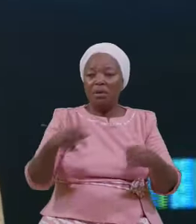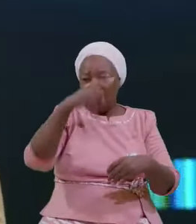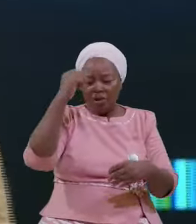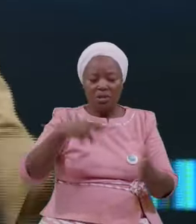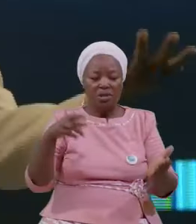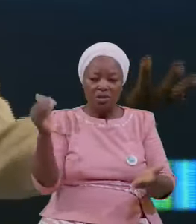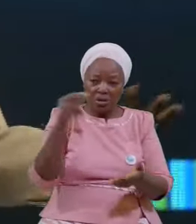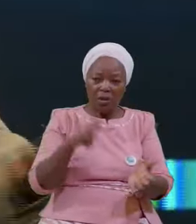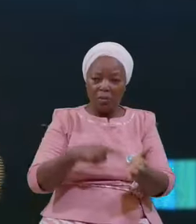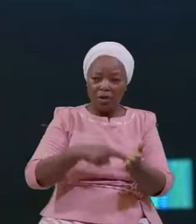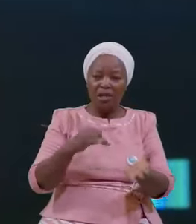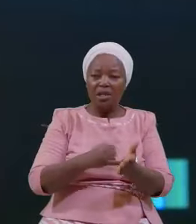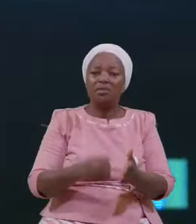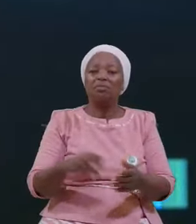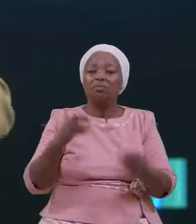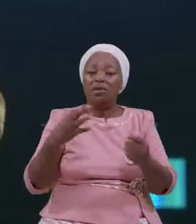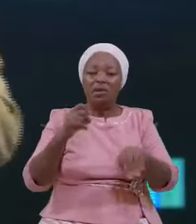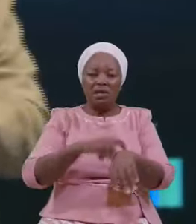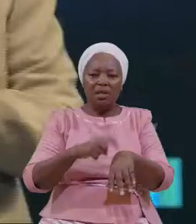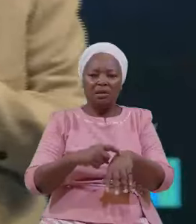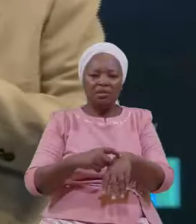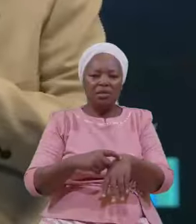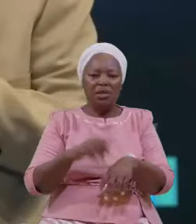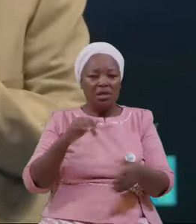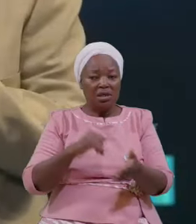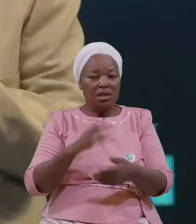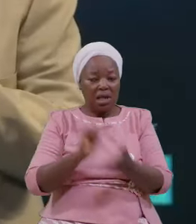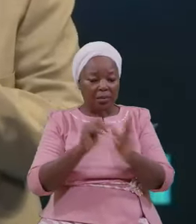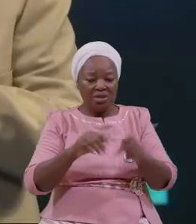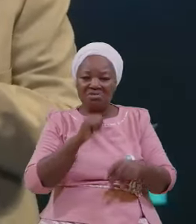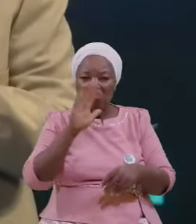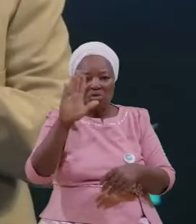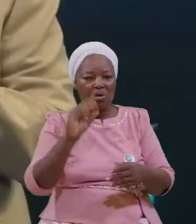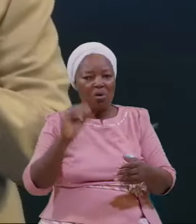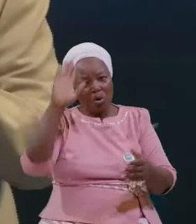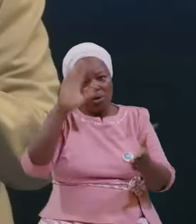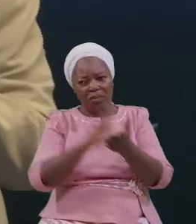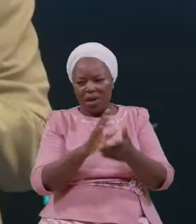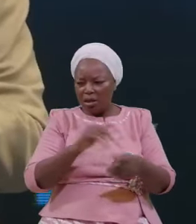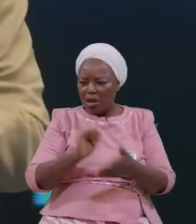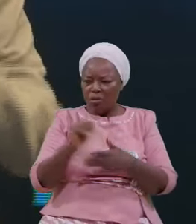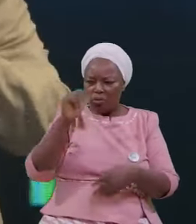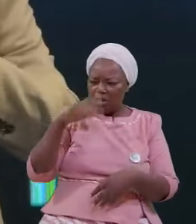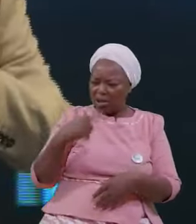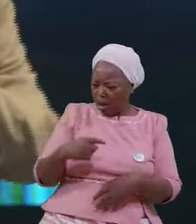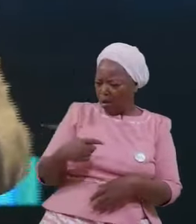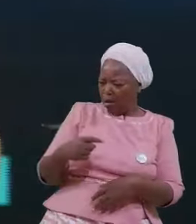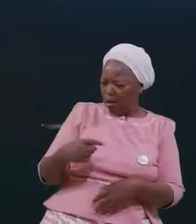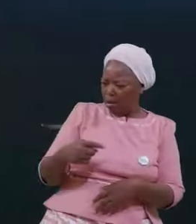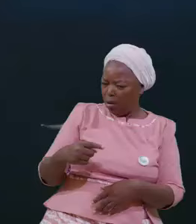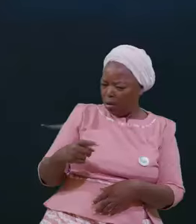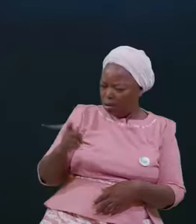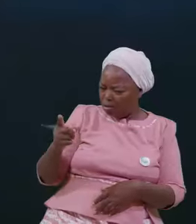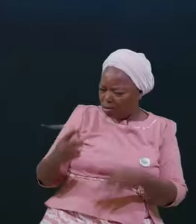over. It's not husband. And the woman said, you appear to be a prophet. If you could